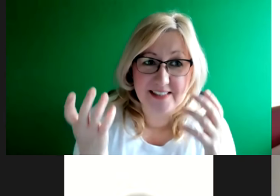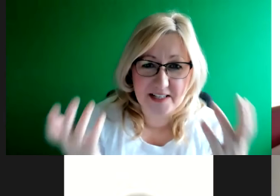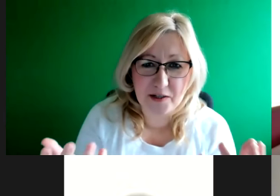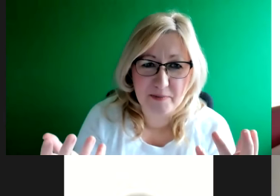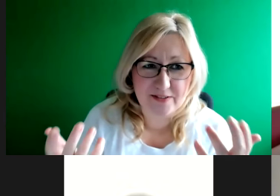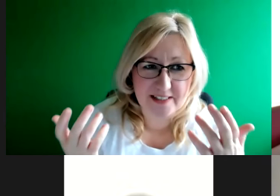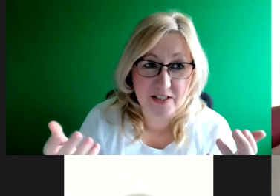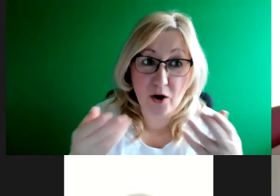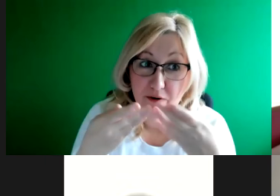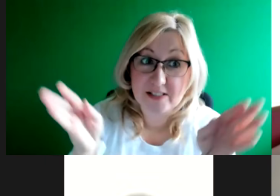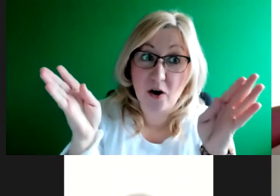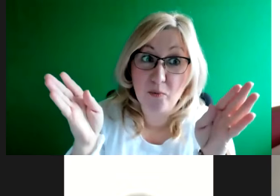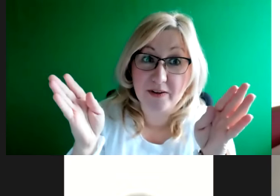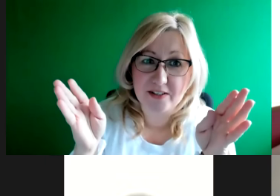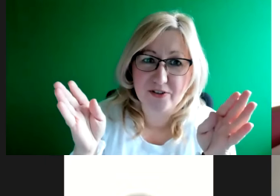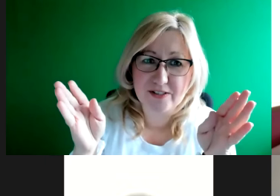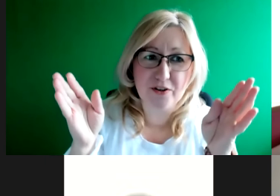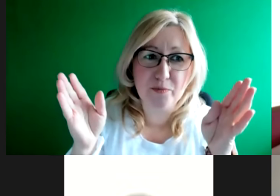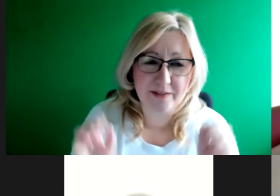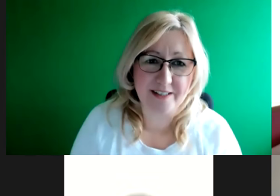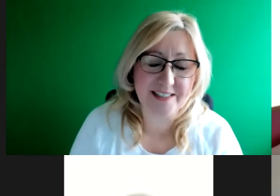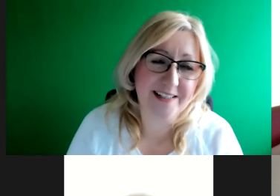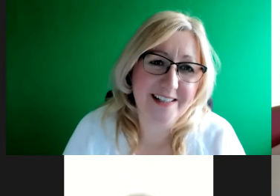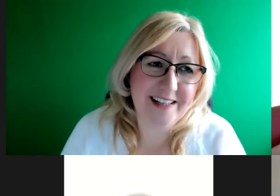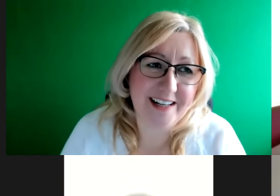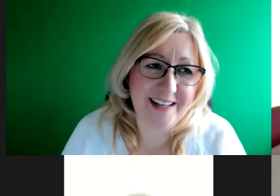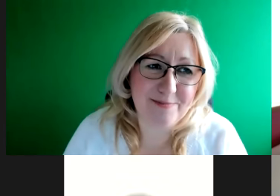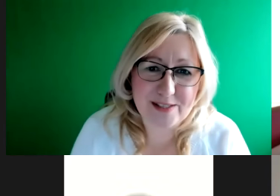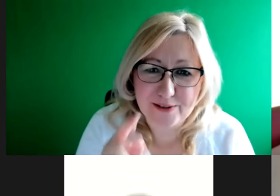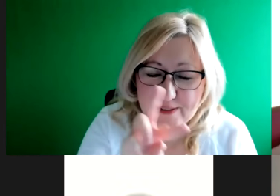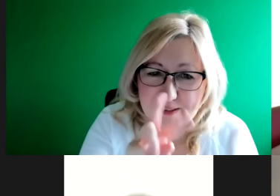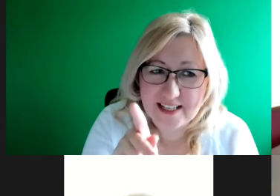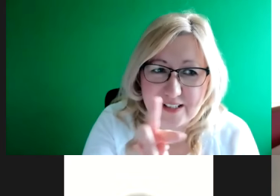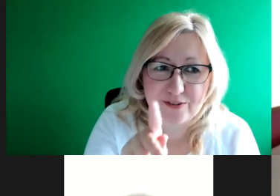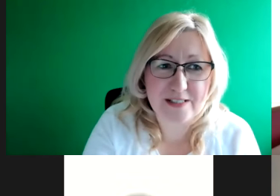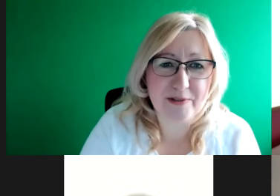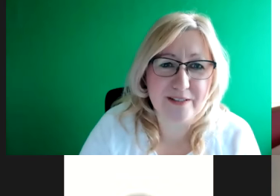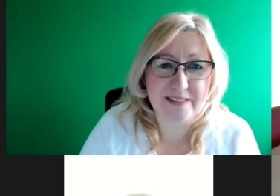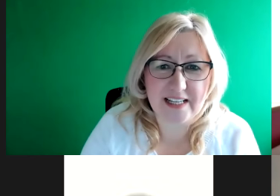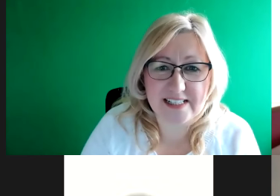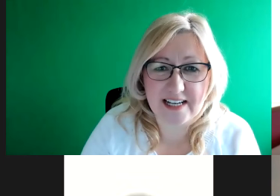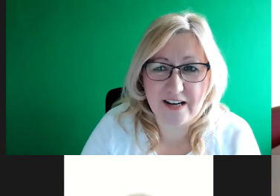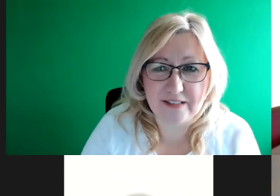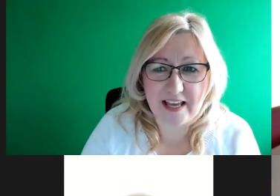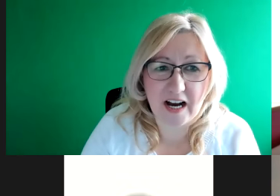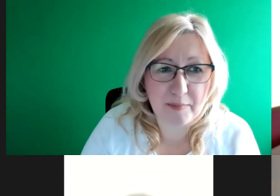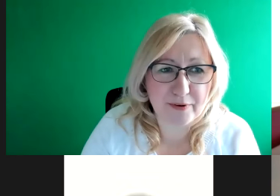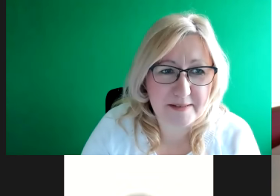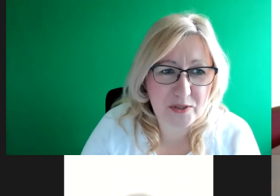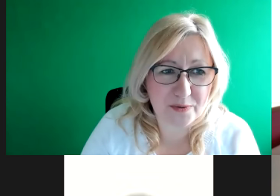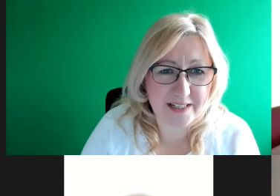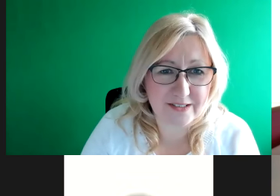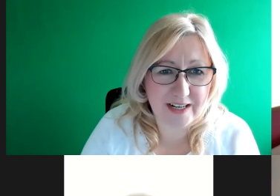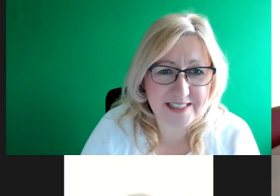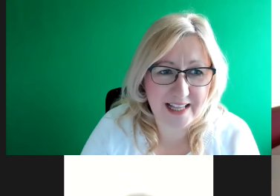established, it's set up, it's ready to go, or it's open, the doors are open, right? So thinking through some of those things and how they